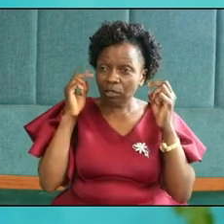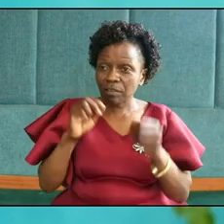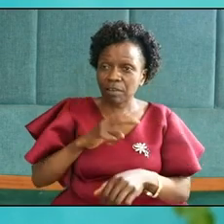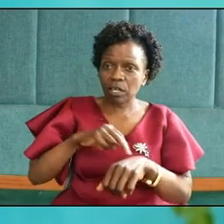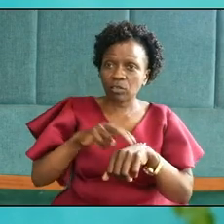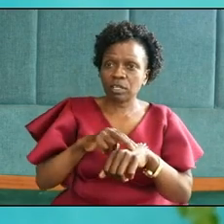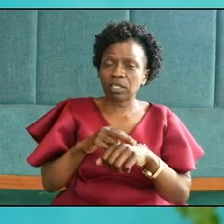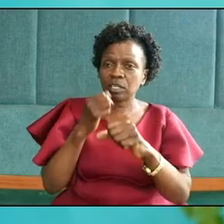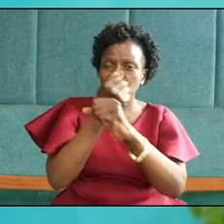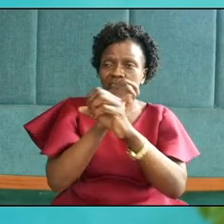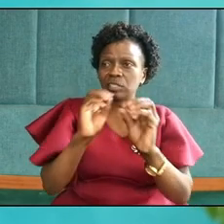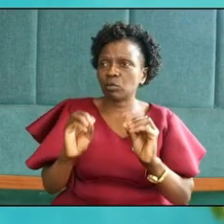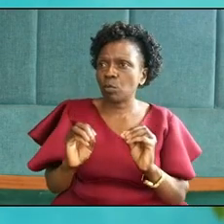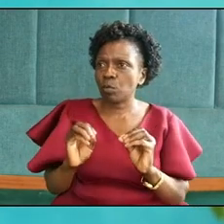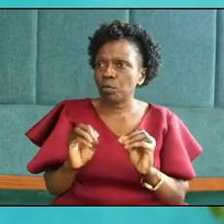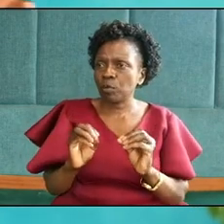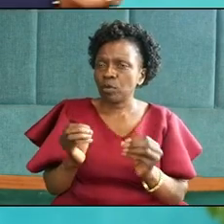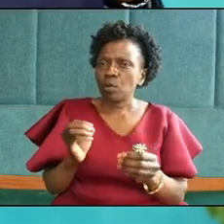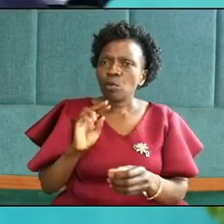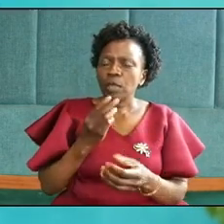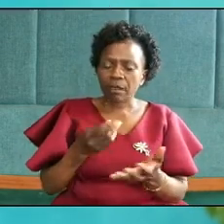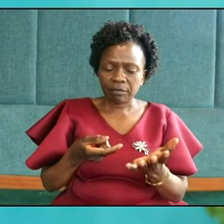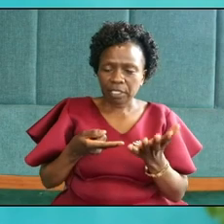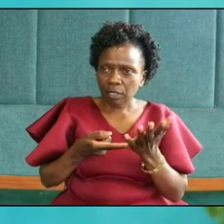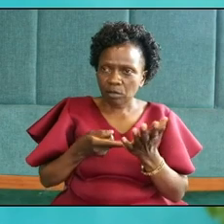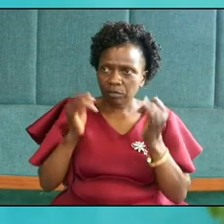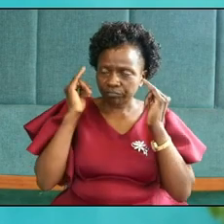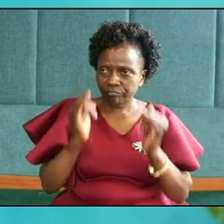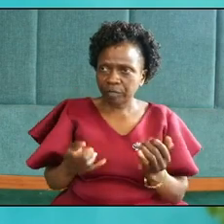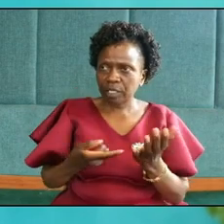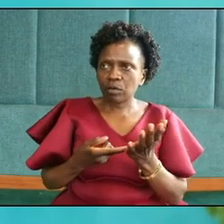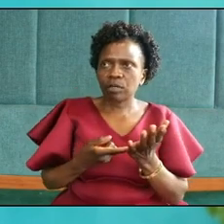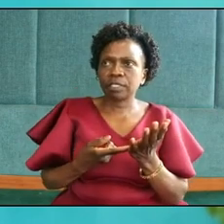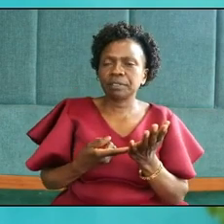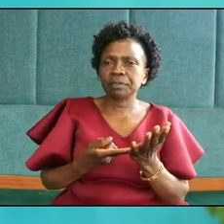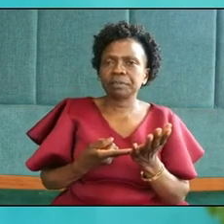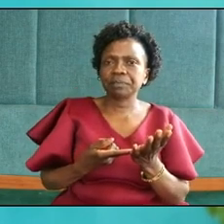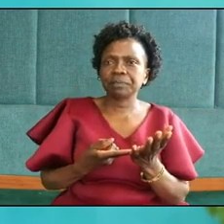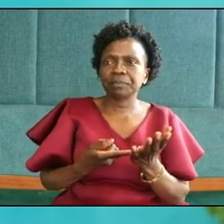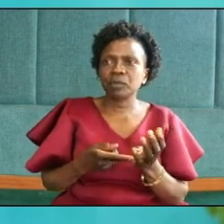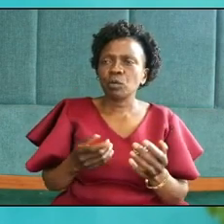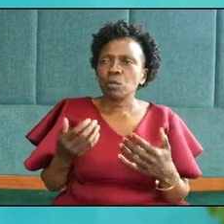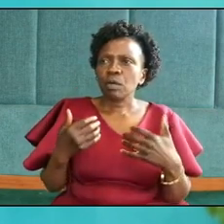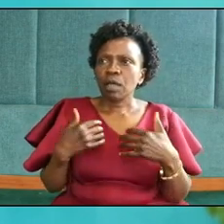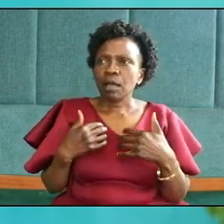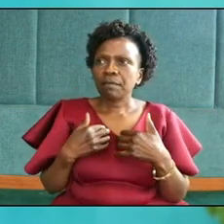have increasing knowledge and new technologies. We have economic disparity and meltdowns. We